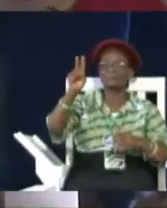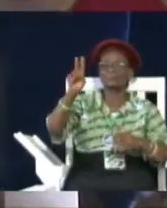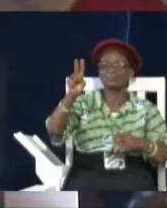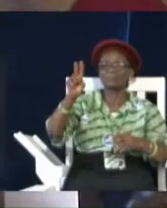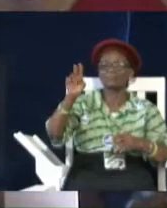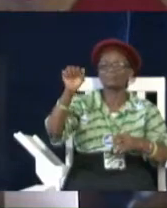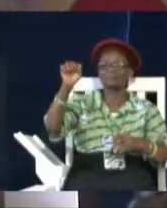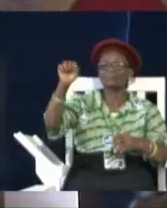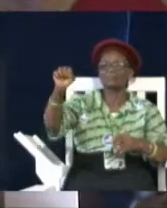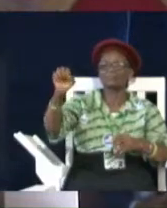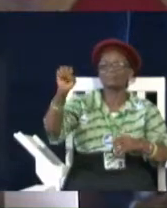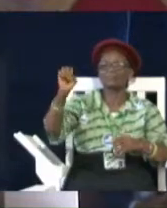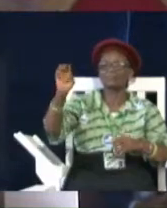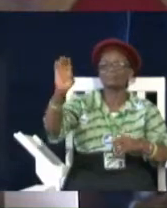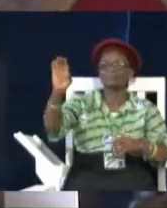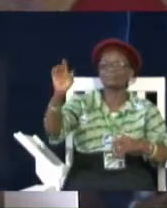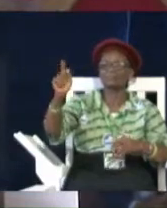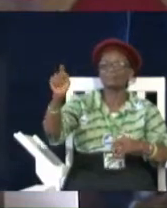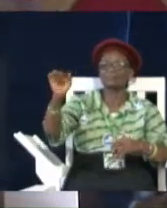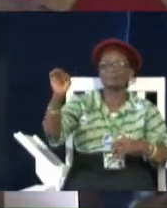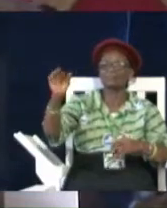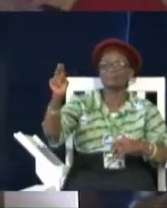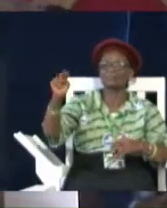Section one.